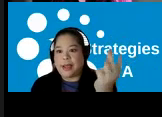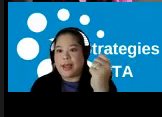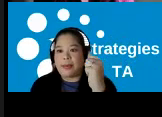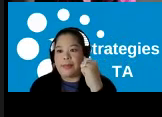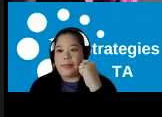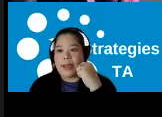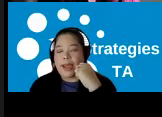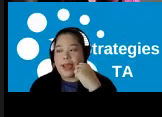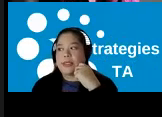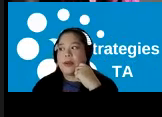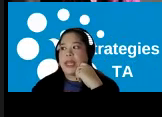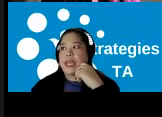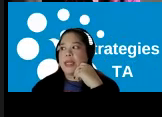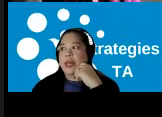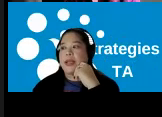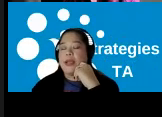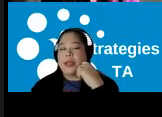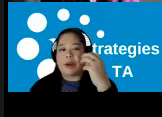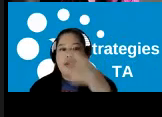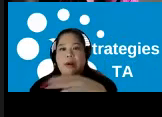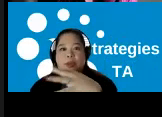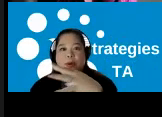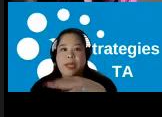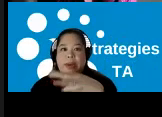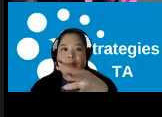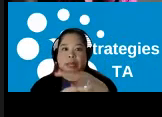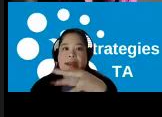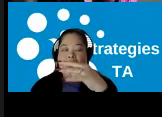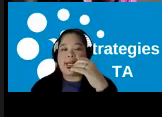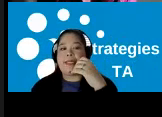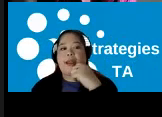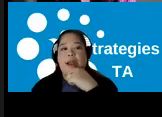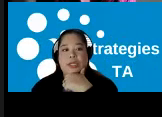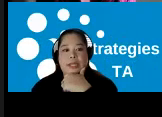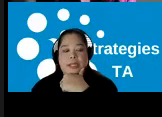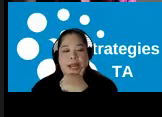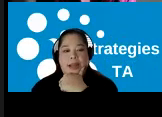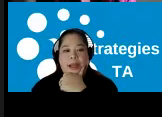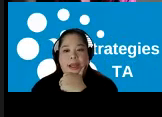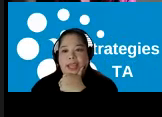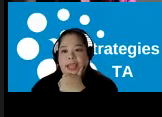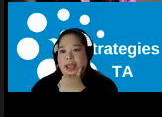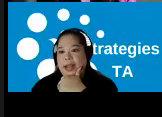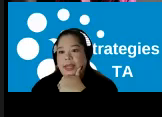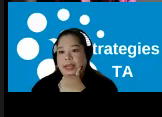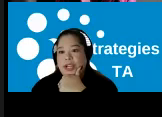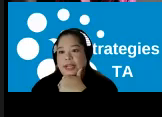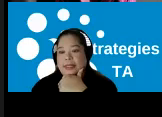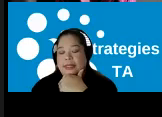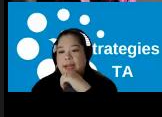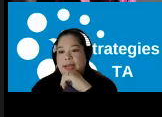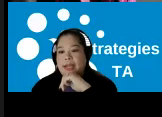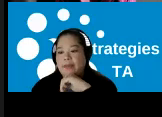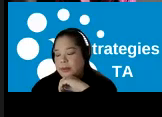abuse. And so I think that there are so many ways we can make these connections. And again, I think